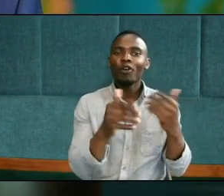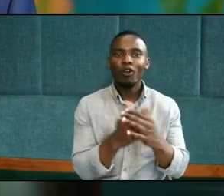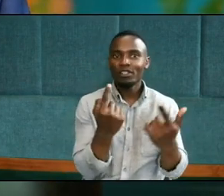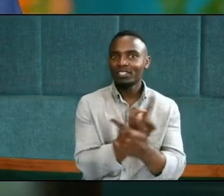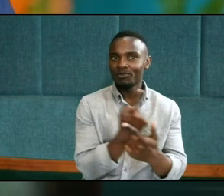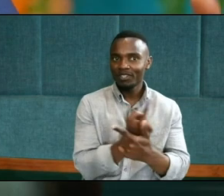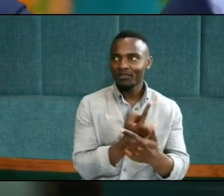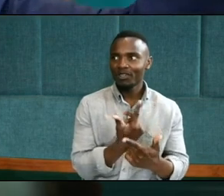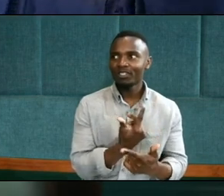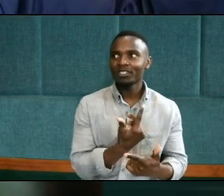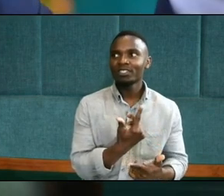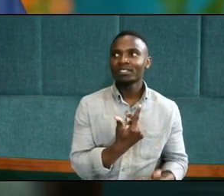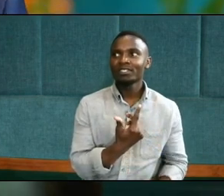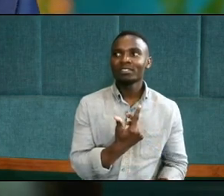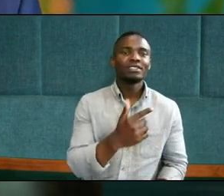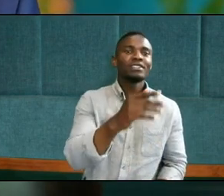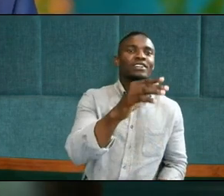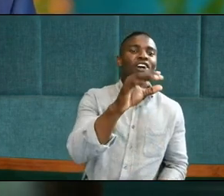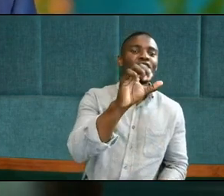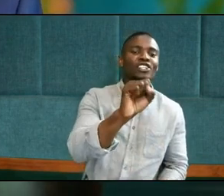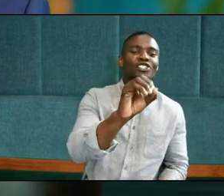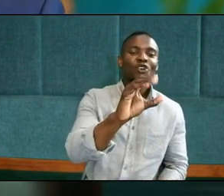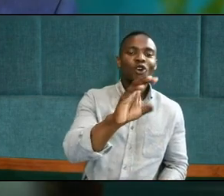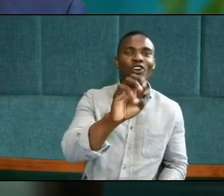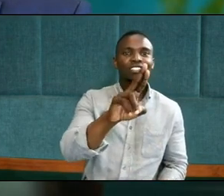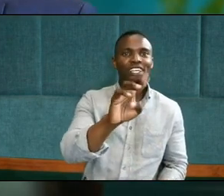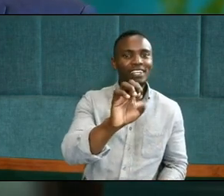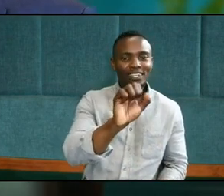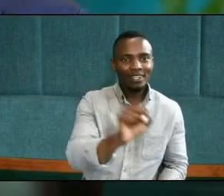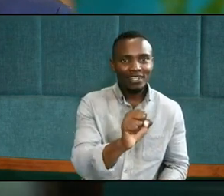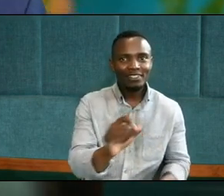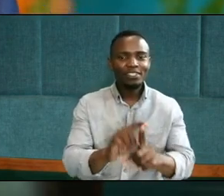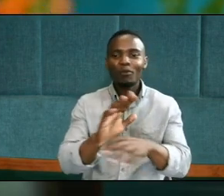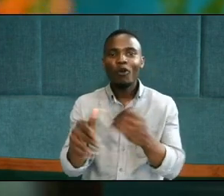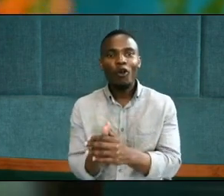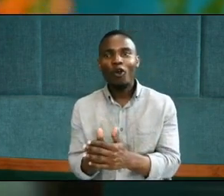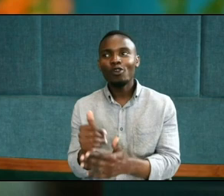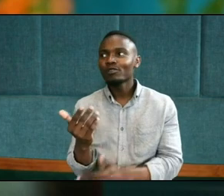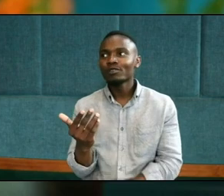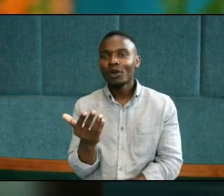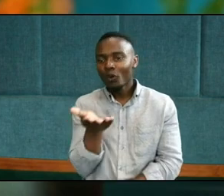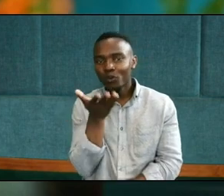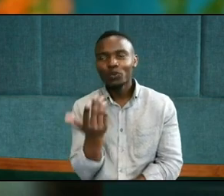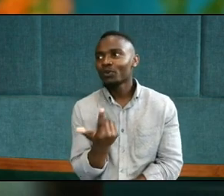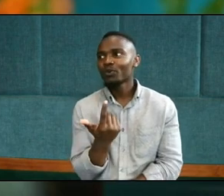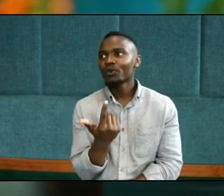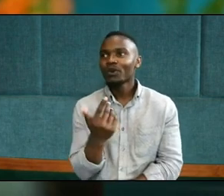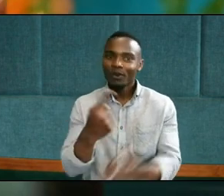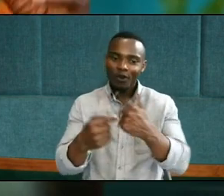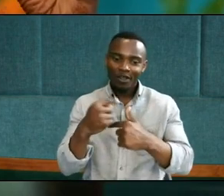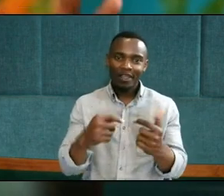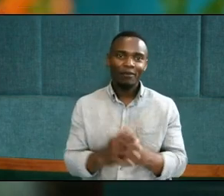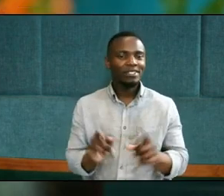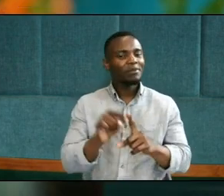came. Warogi came. All of them came. You see, this is this is a big